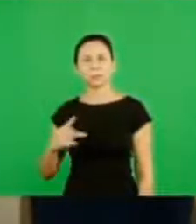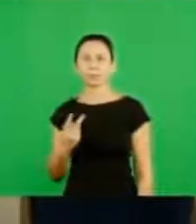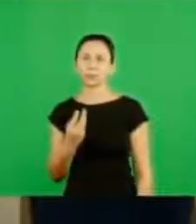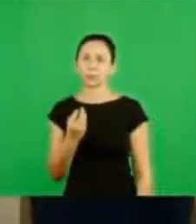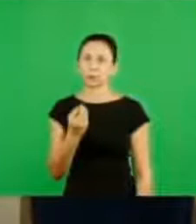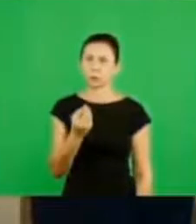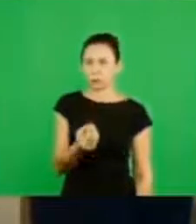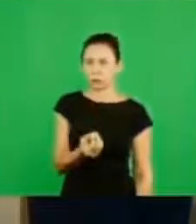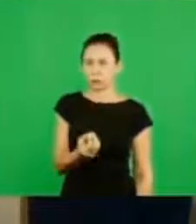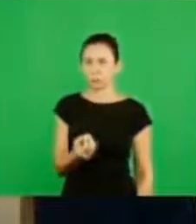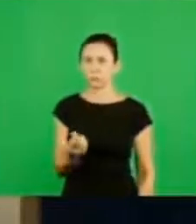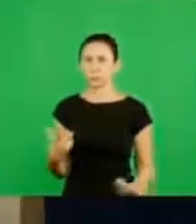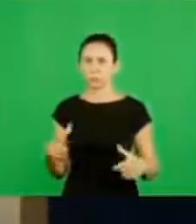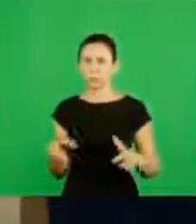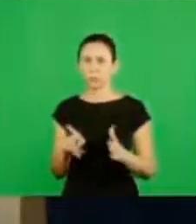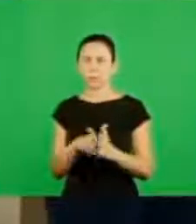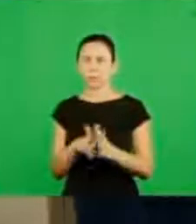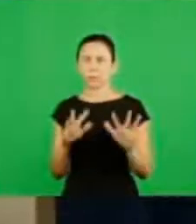he was buried